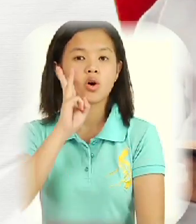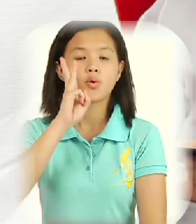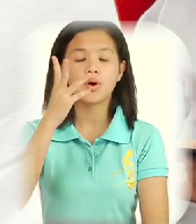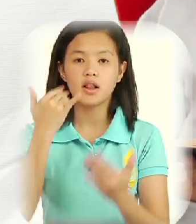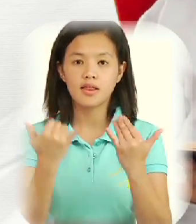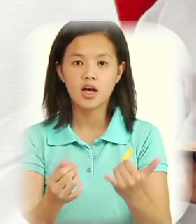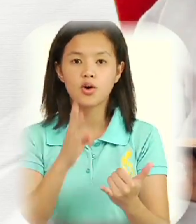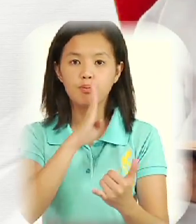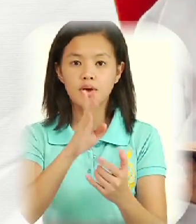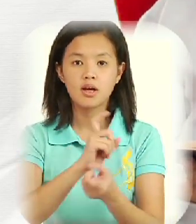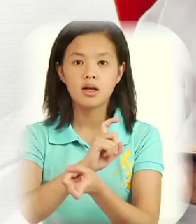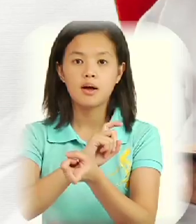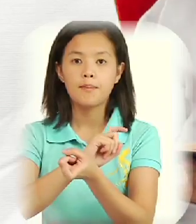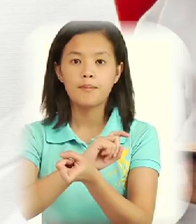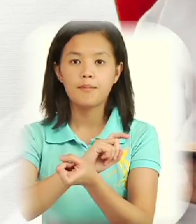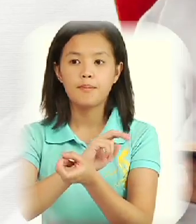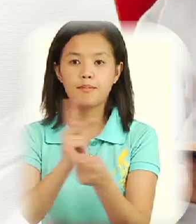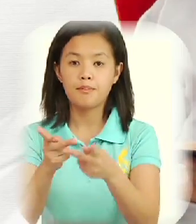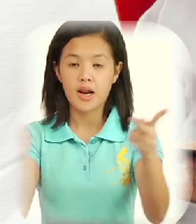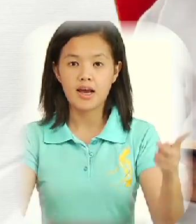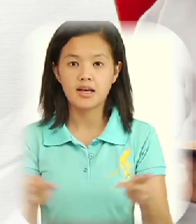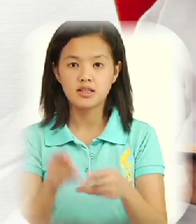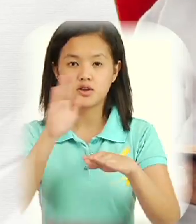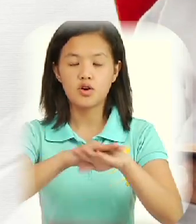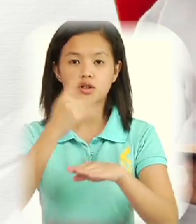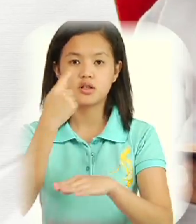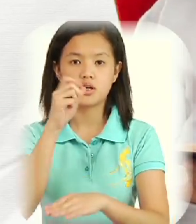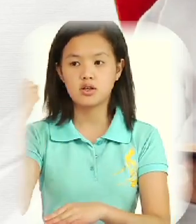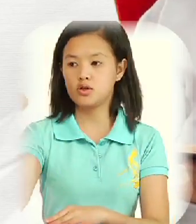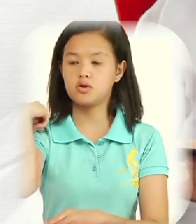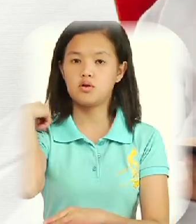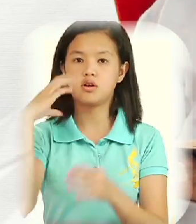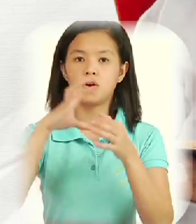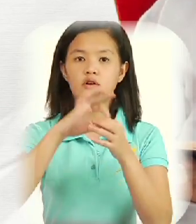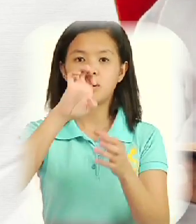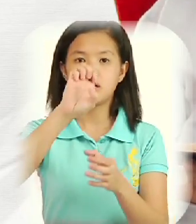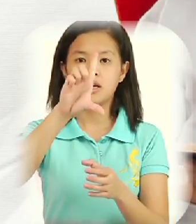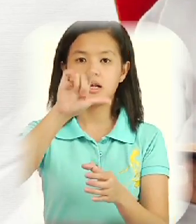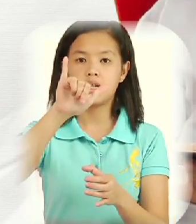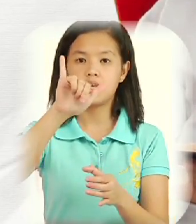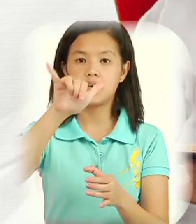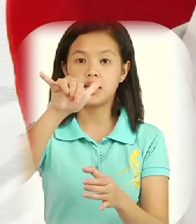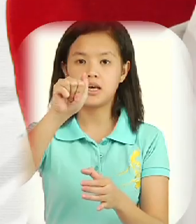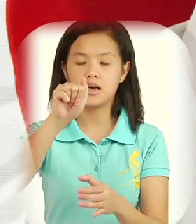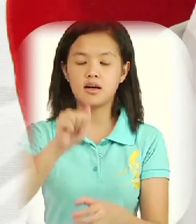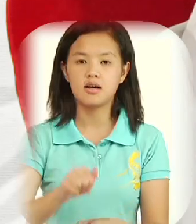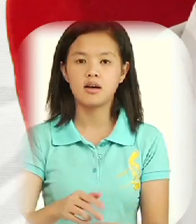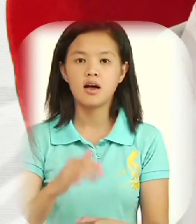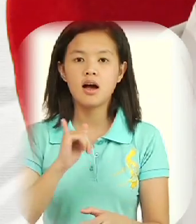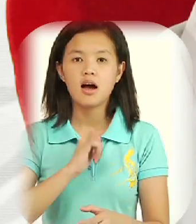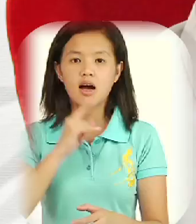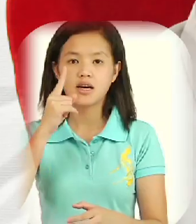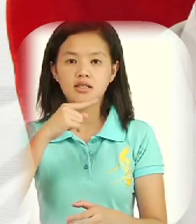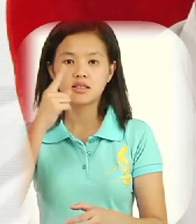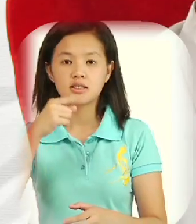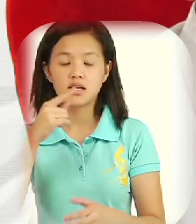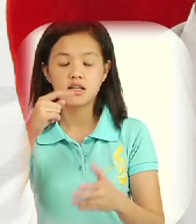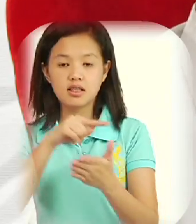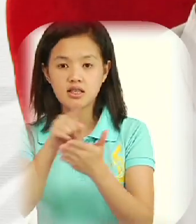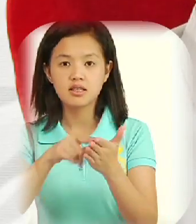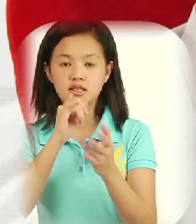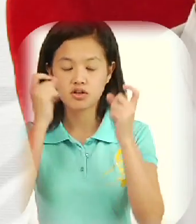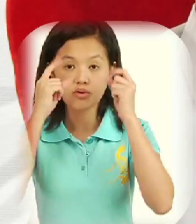authority will now be placed on the shoulders of Eliakim. Now, I said this